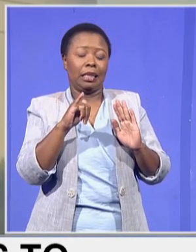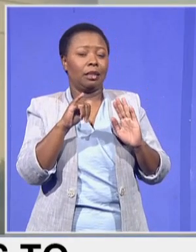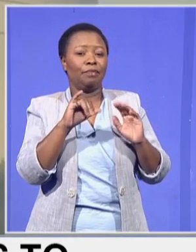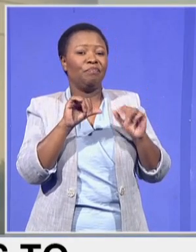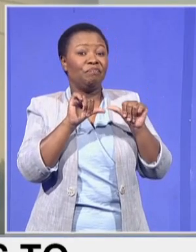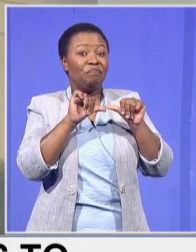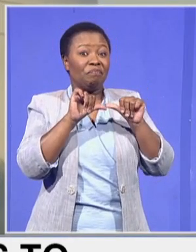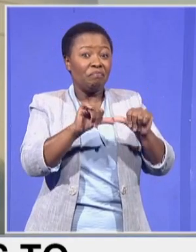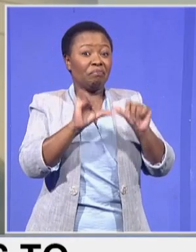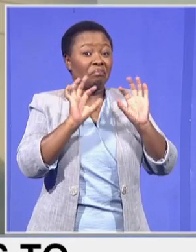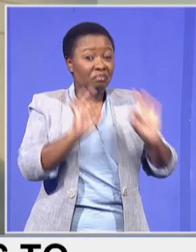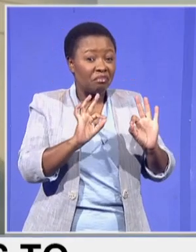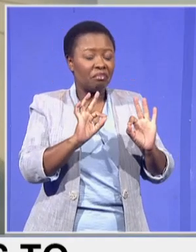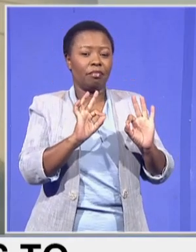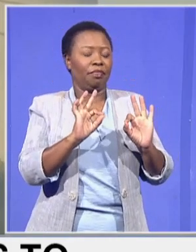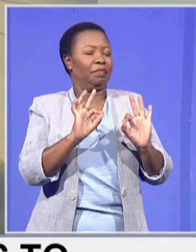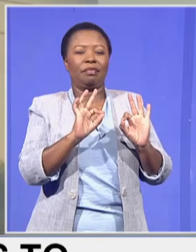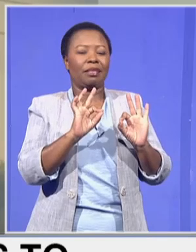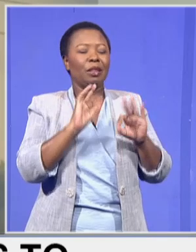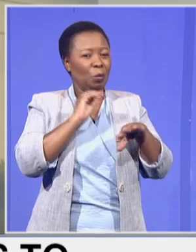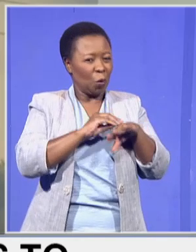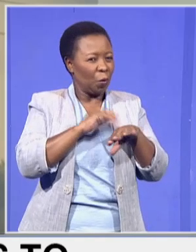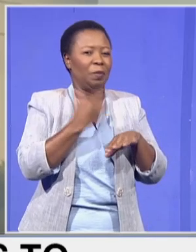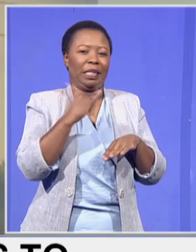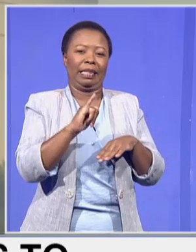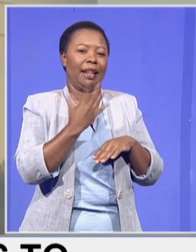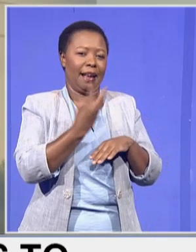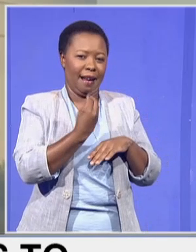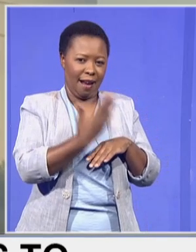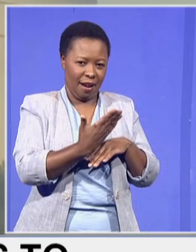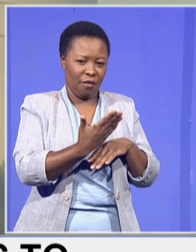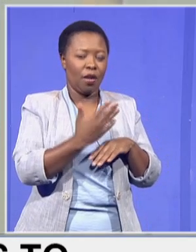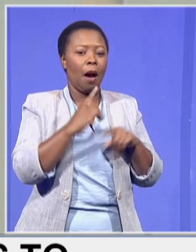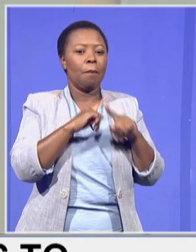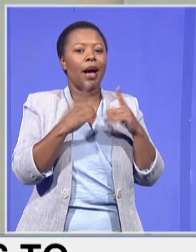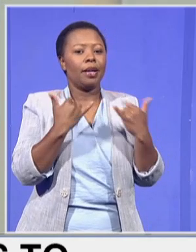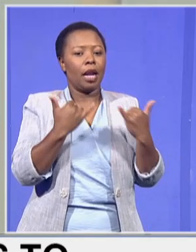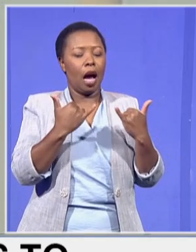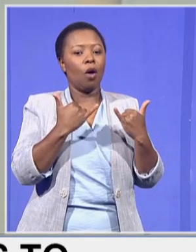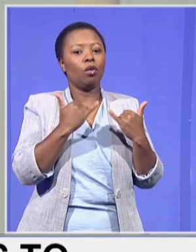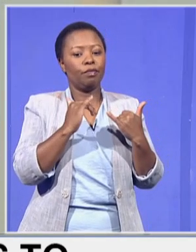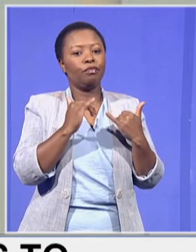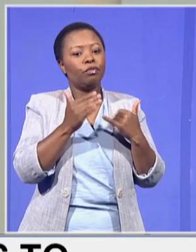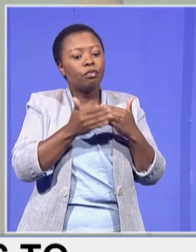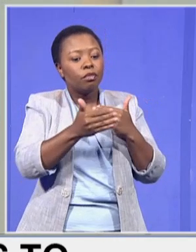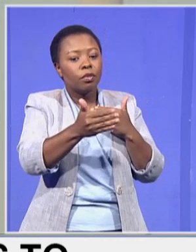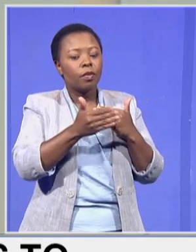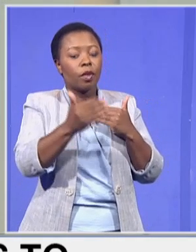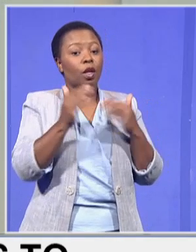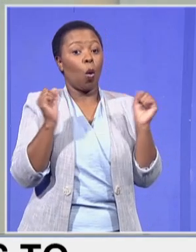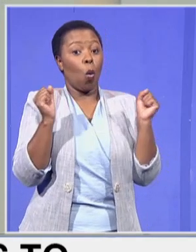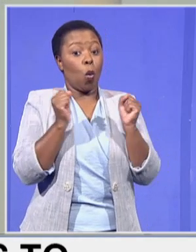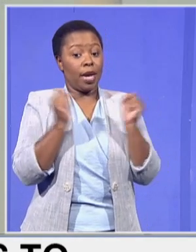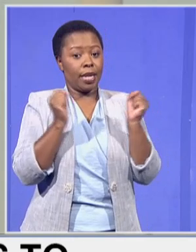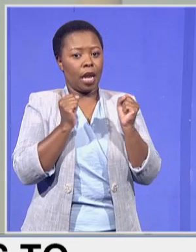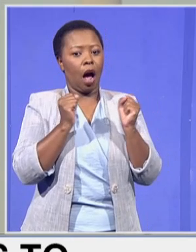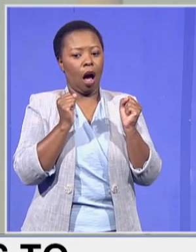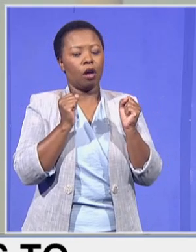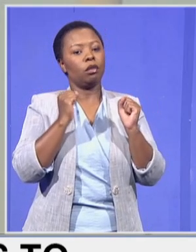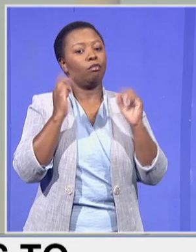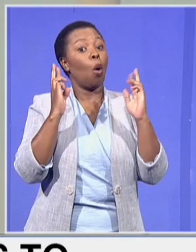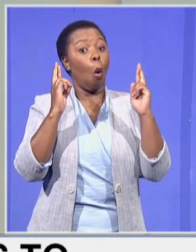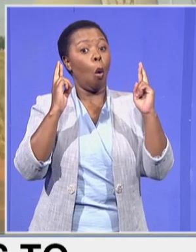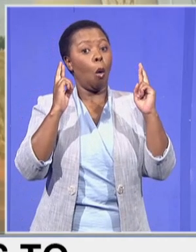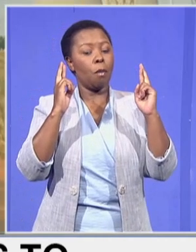number of our plants. But certainly we expect as we approach also winter to see an improvement in total